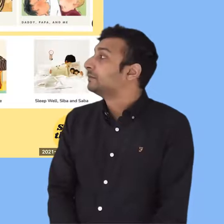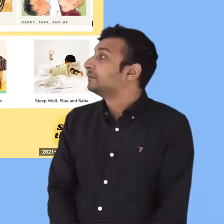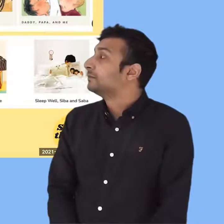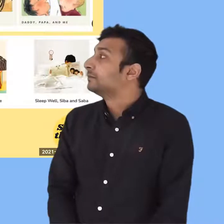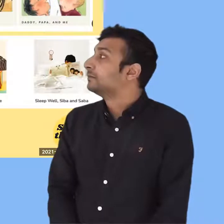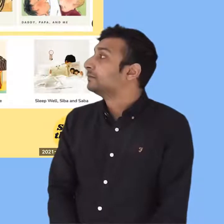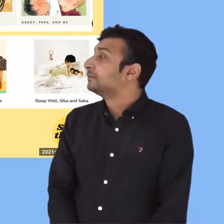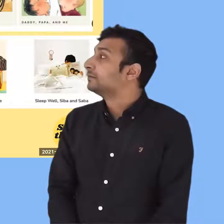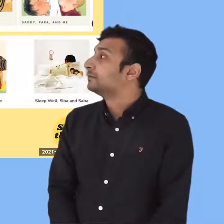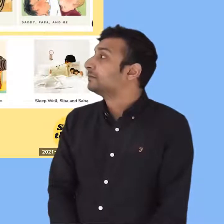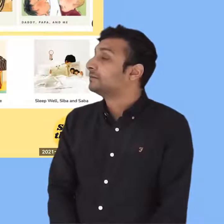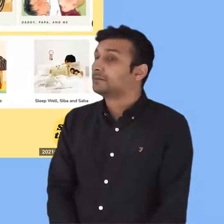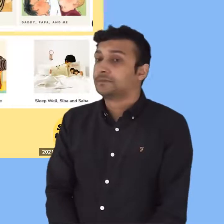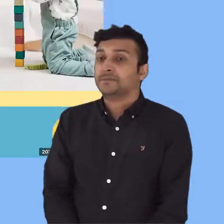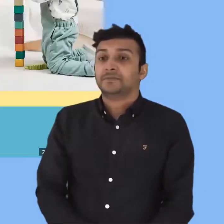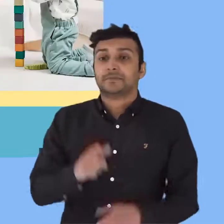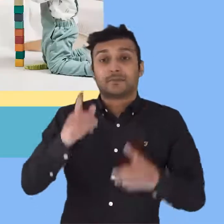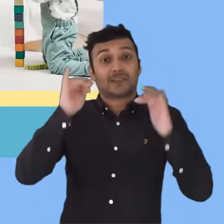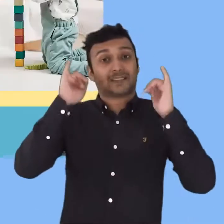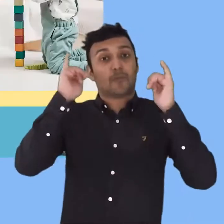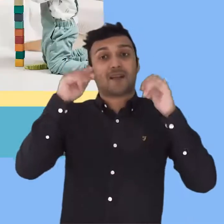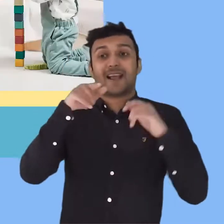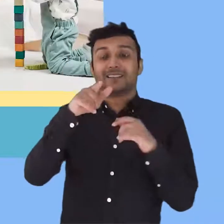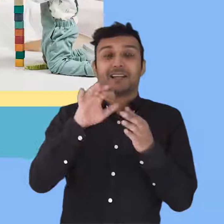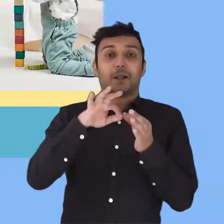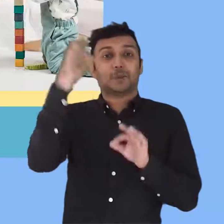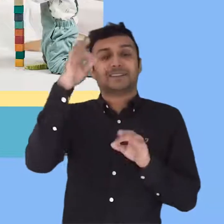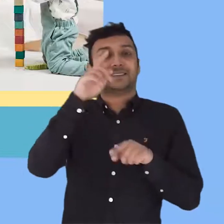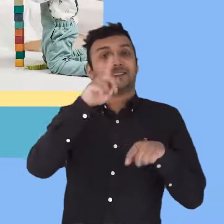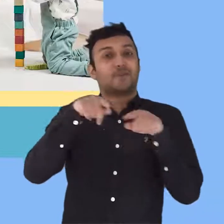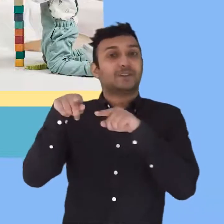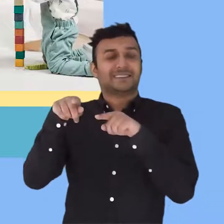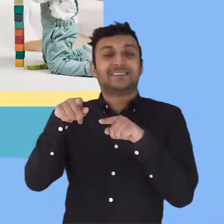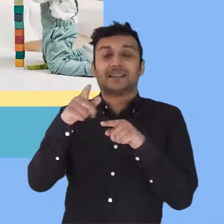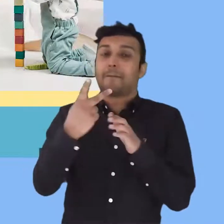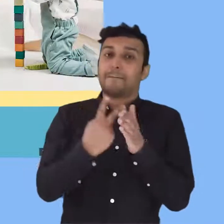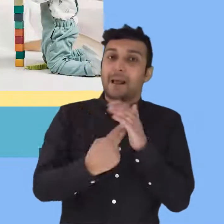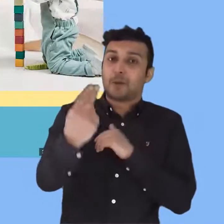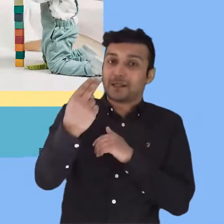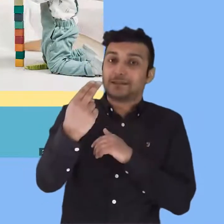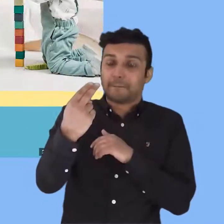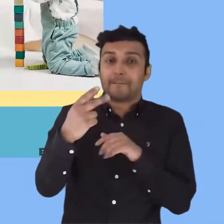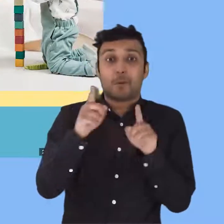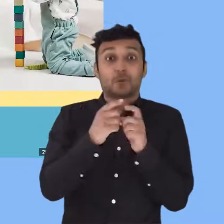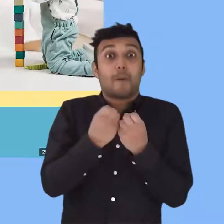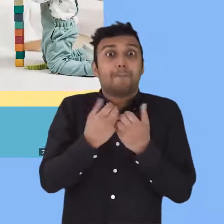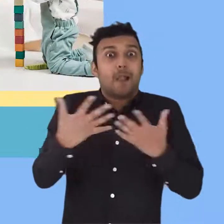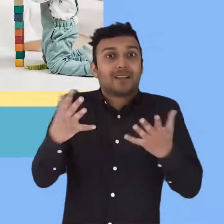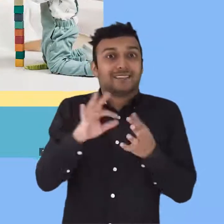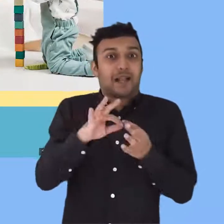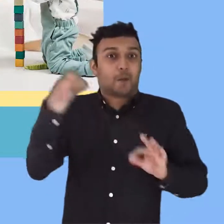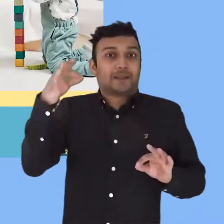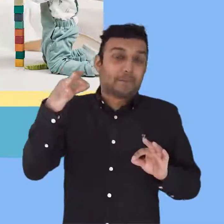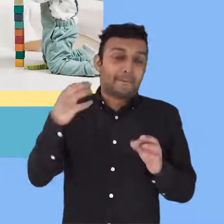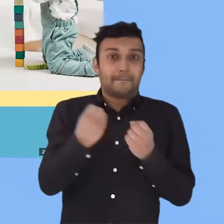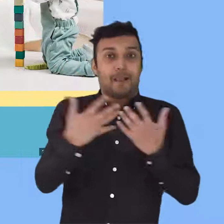Celebrating linguistic diversity. This is what we're going to be talking about next: bilingualism and